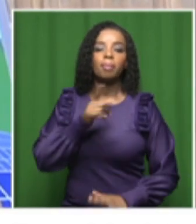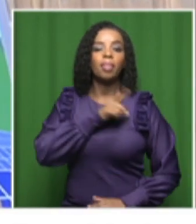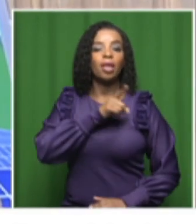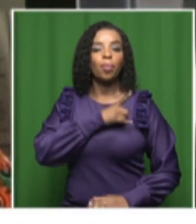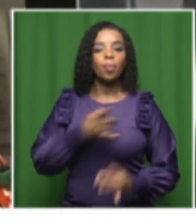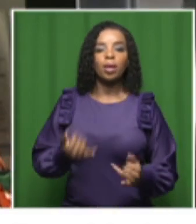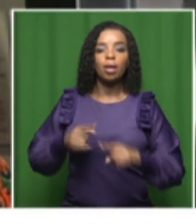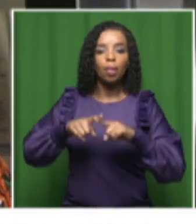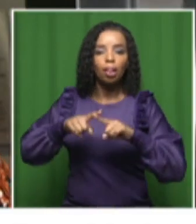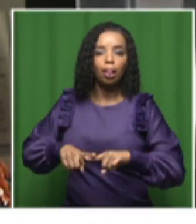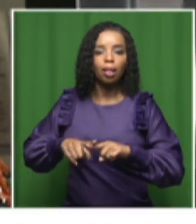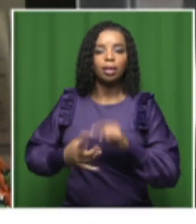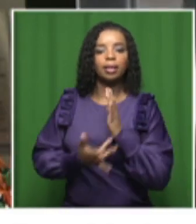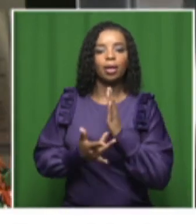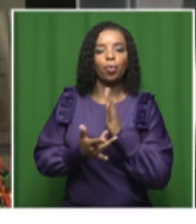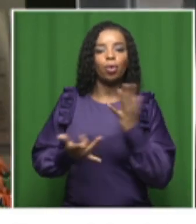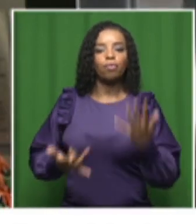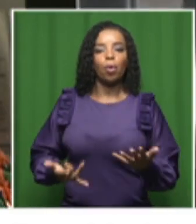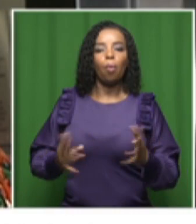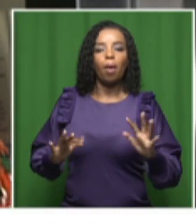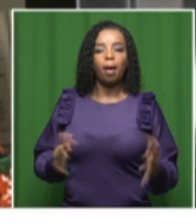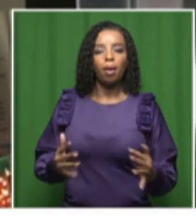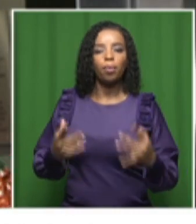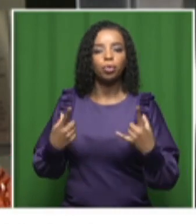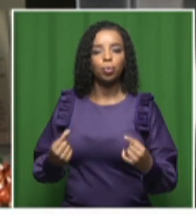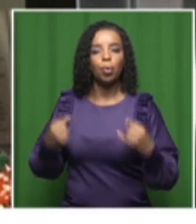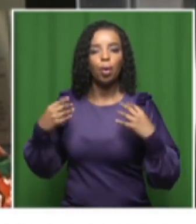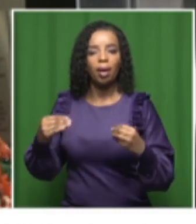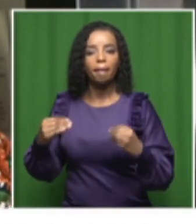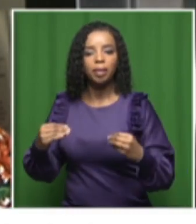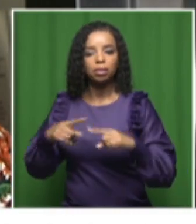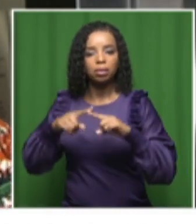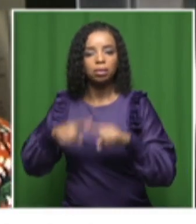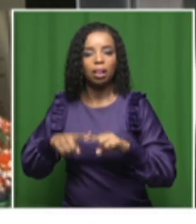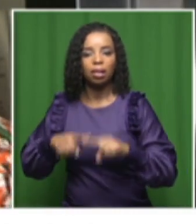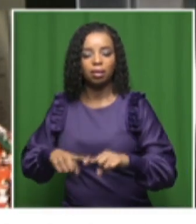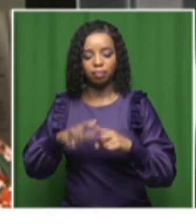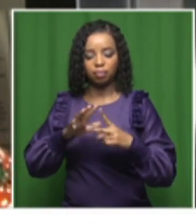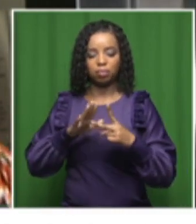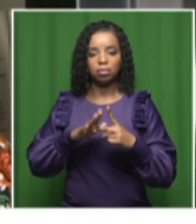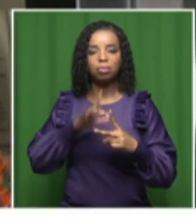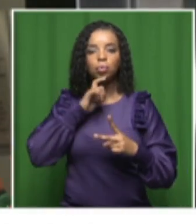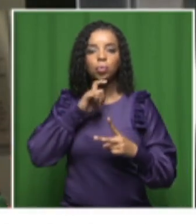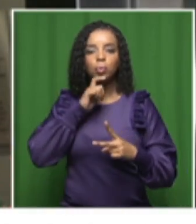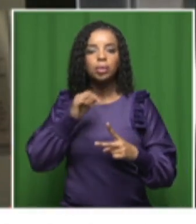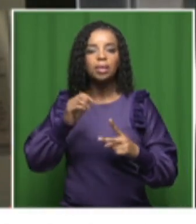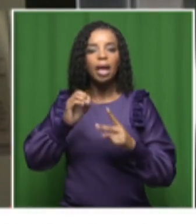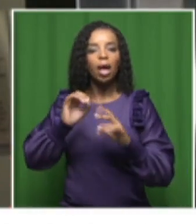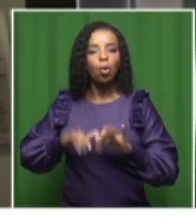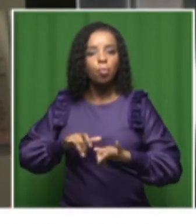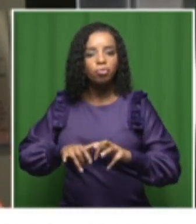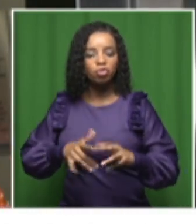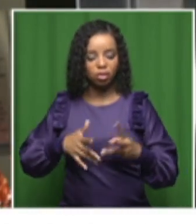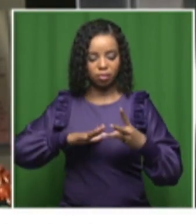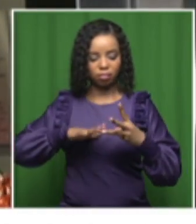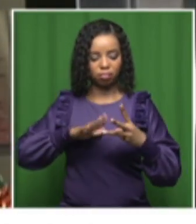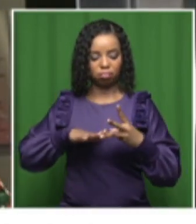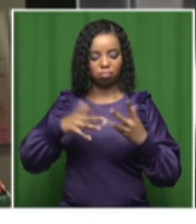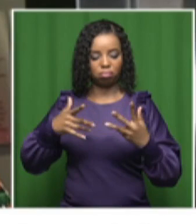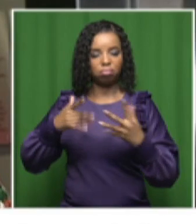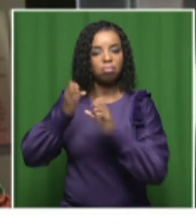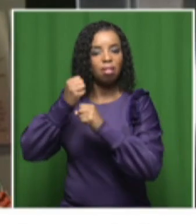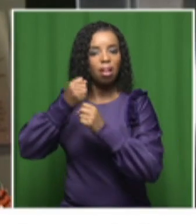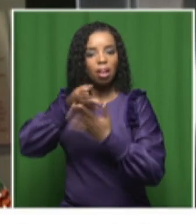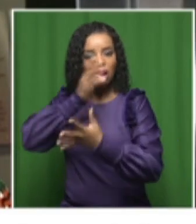technology to digitally transform how they do business. They access our compute infrastructure, they access machine learning services from us,